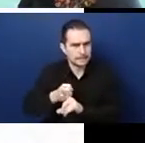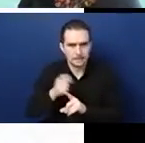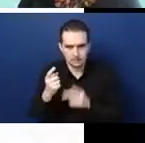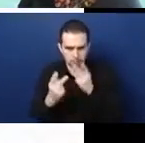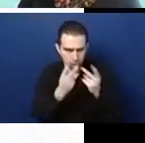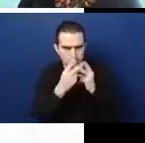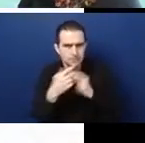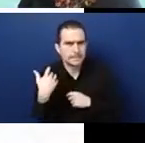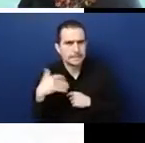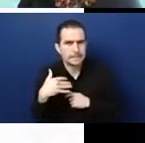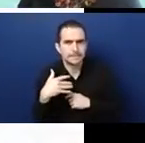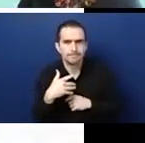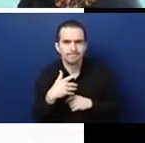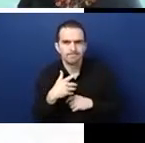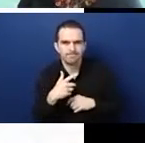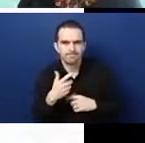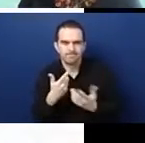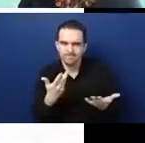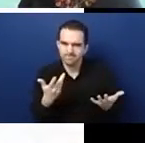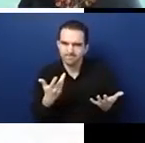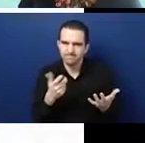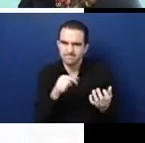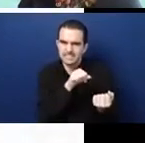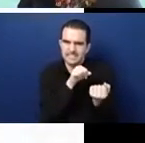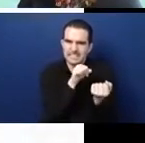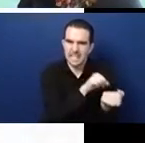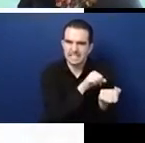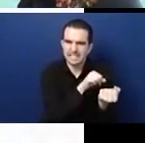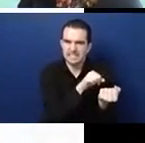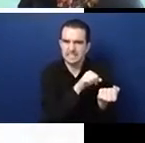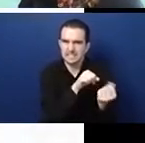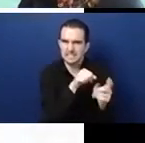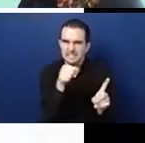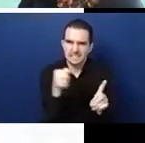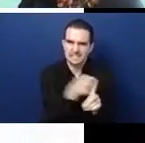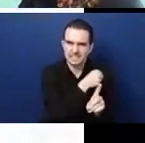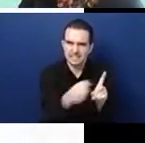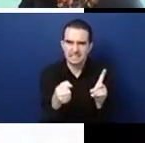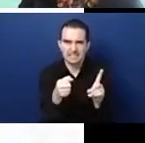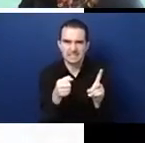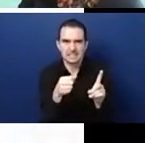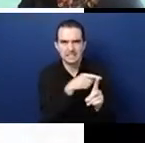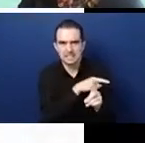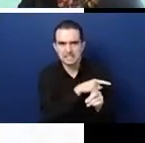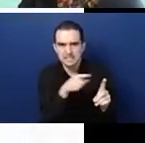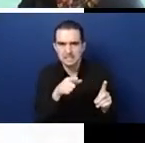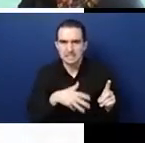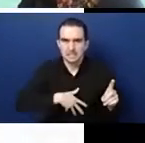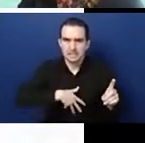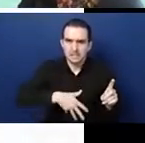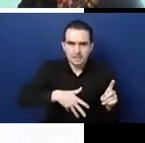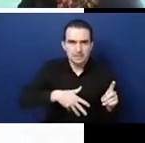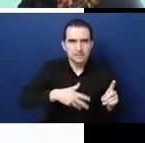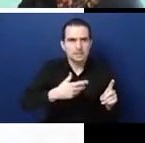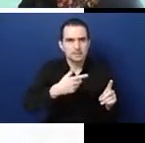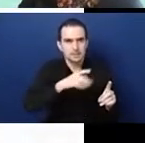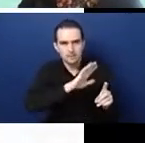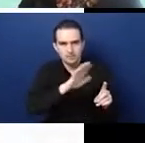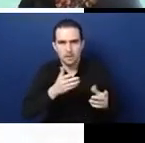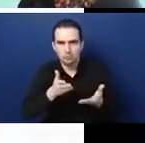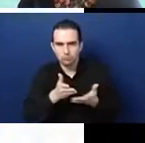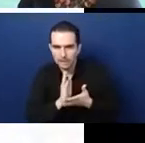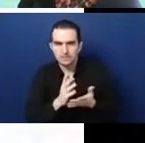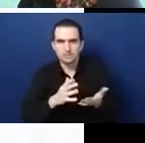in training and developing their respective safeguarding policy. a warm welcome to